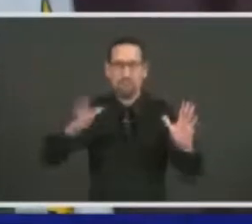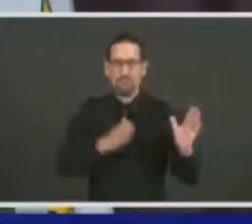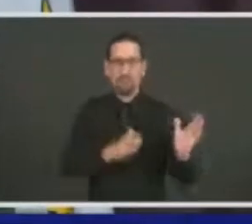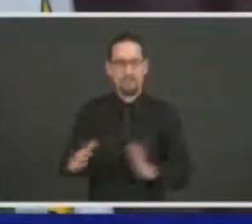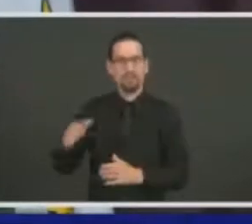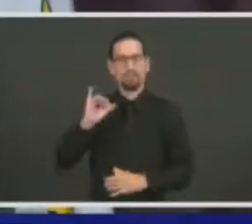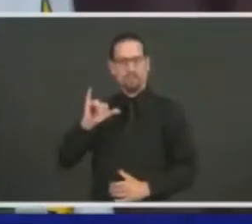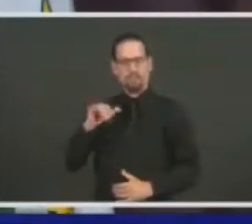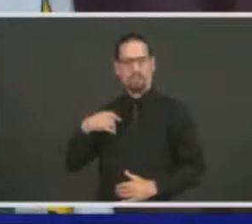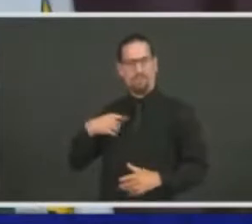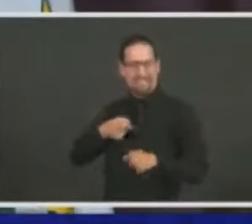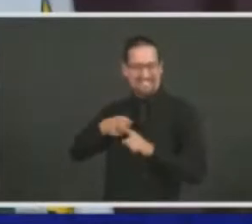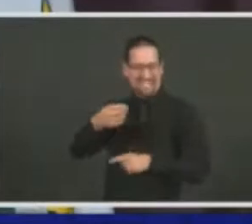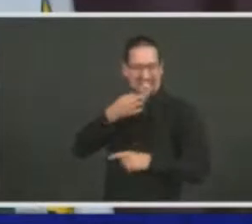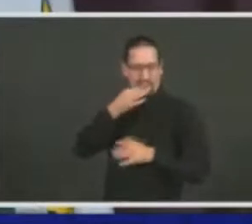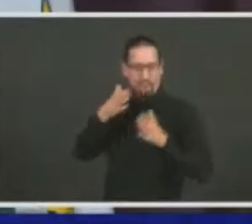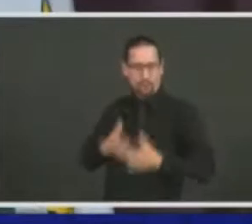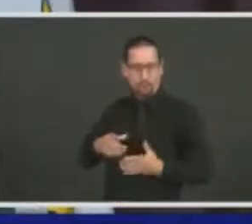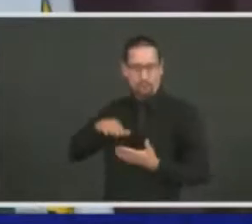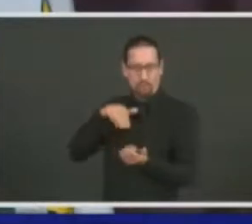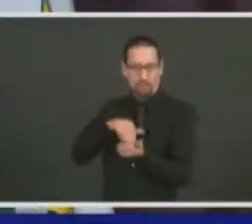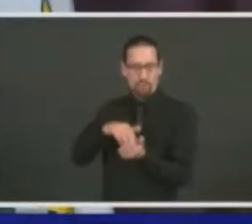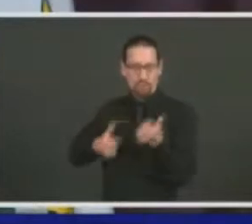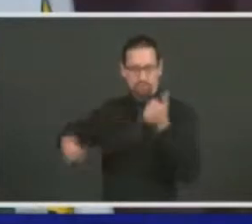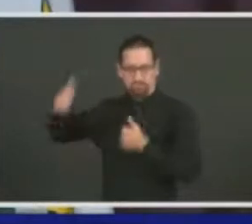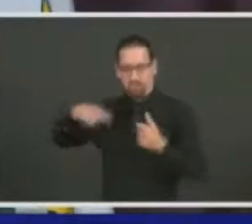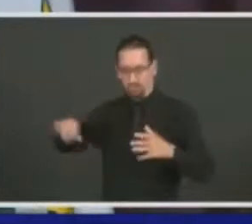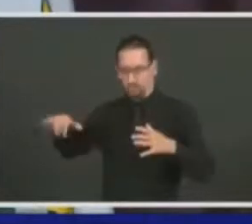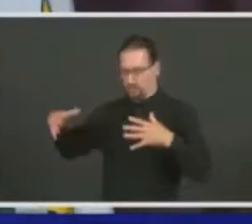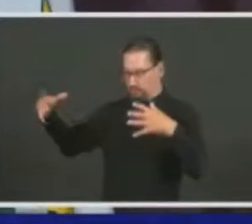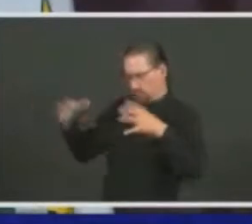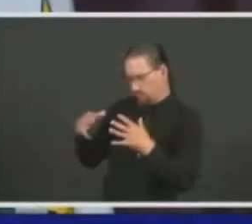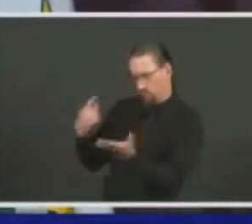what those metrics will be.